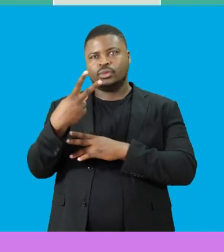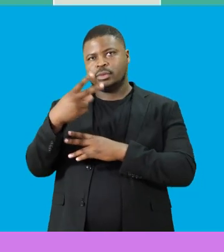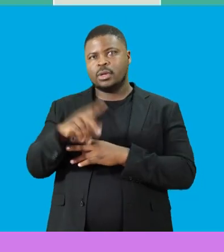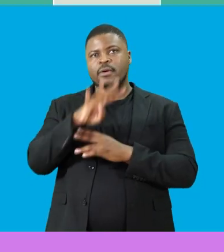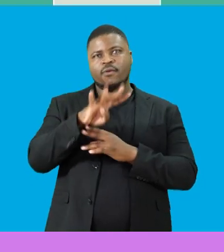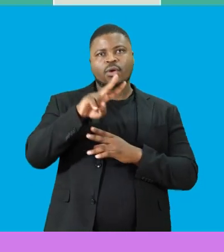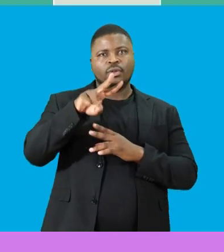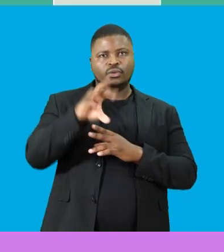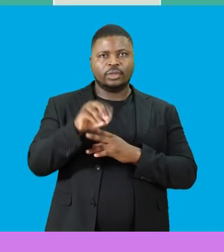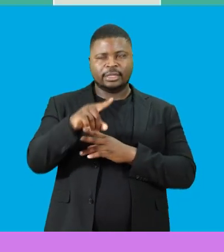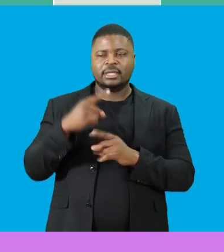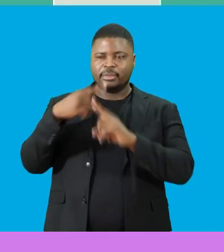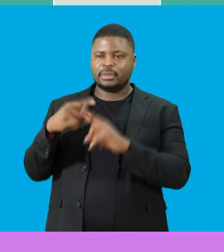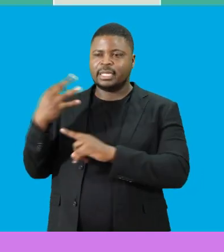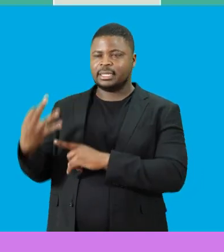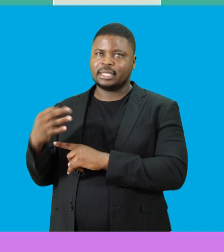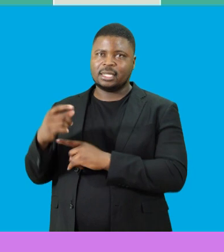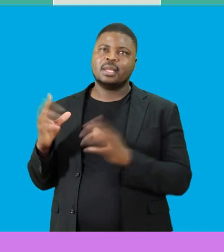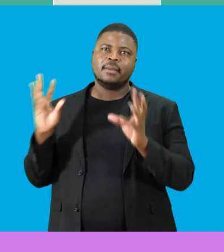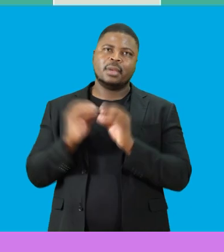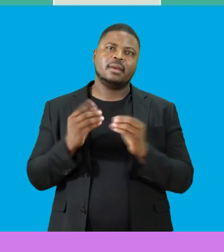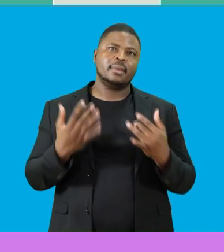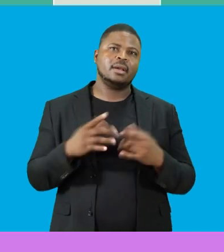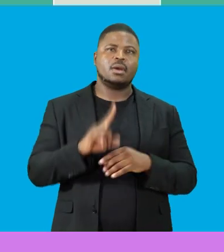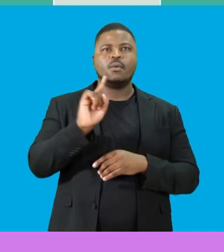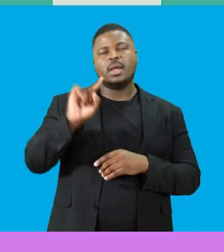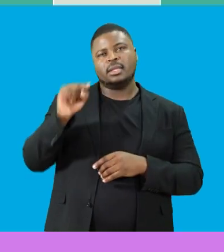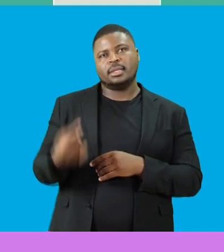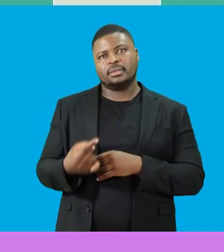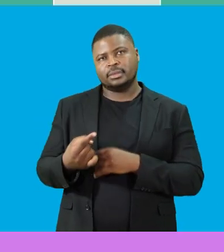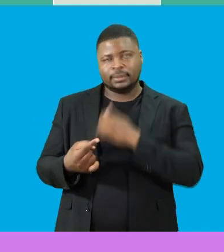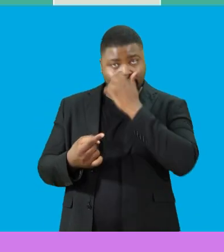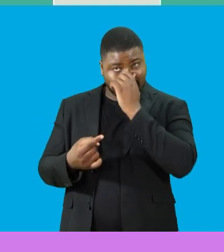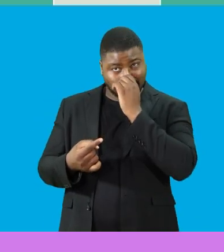3? Let's do it on our calculators. 420 times 3. I'm getting